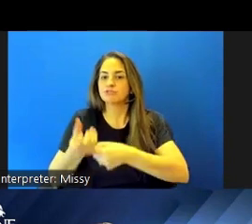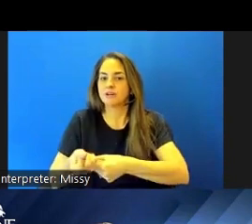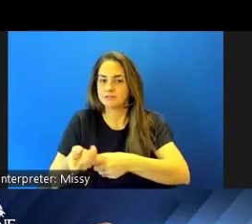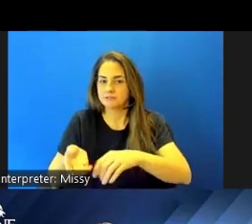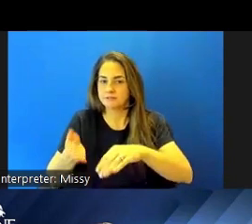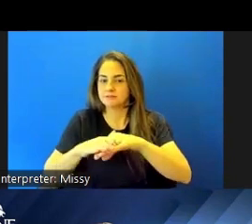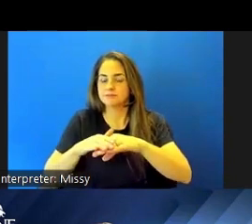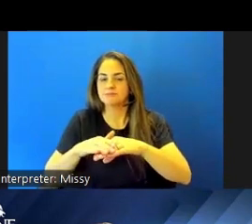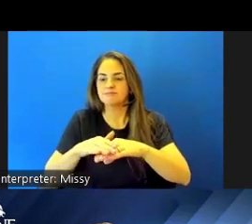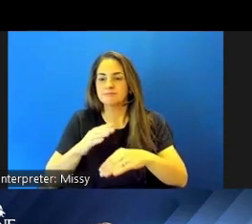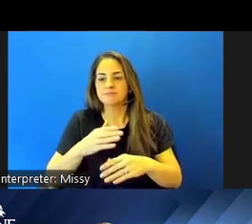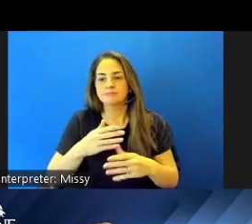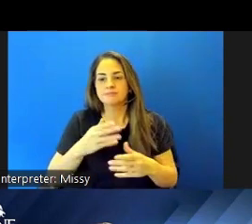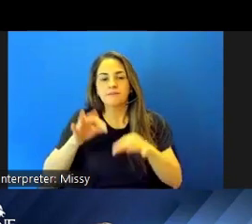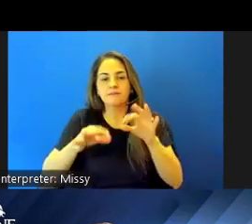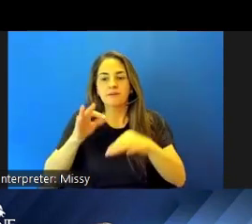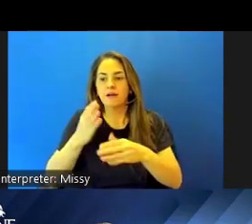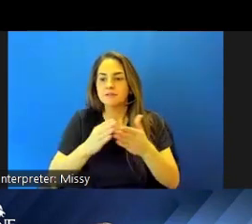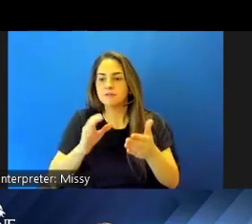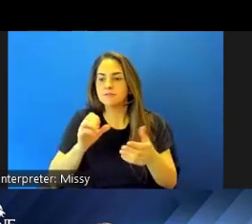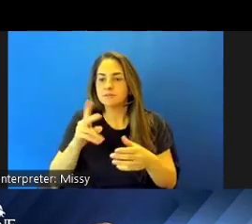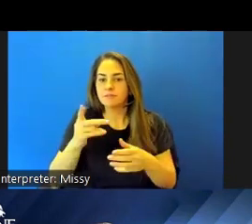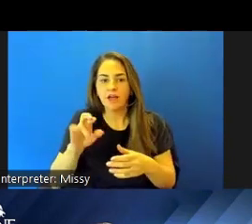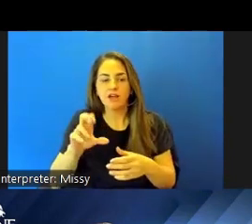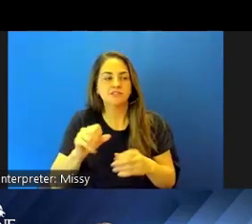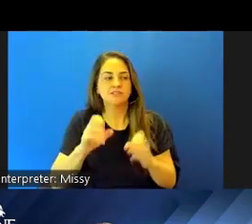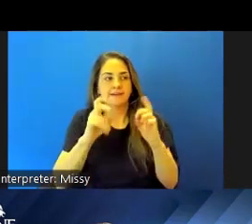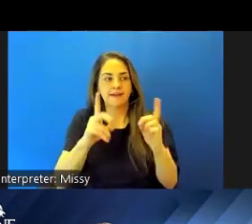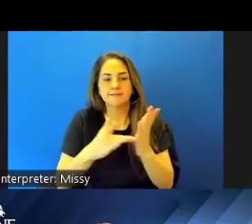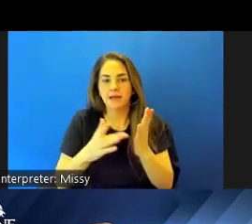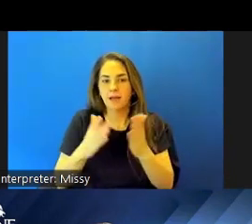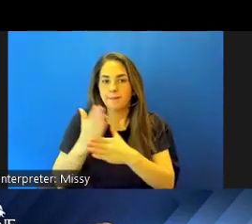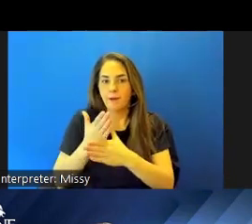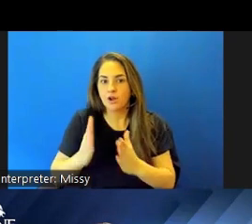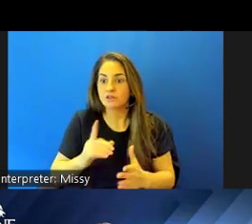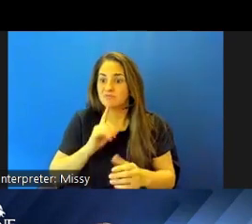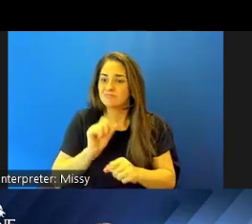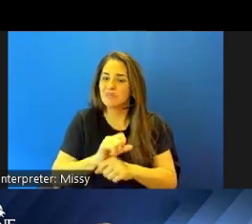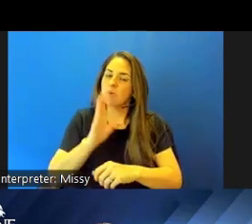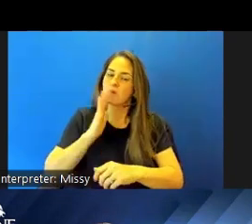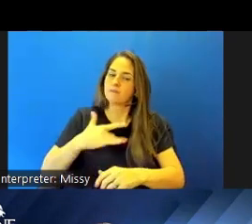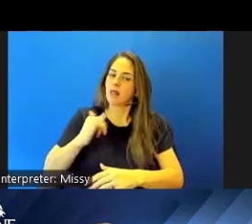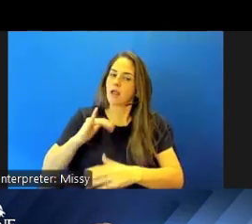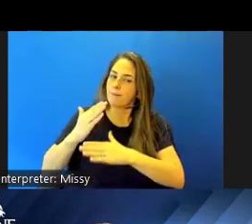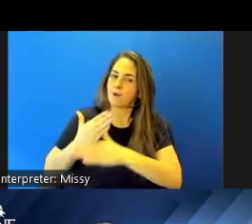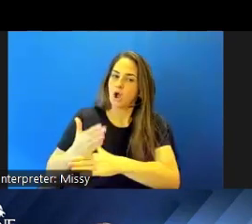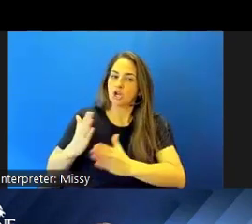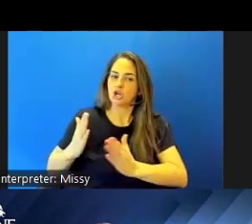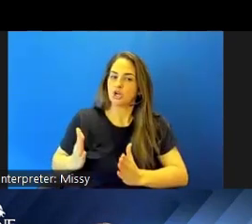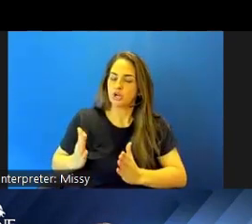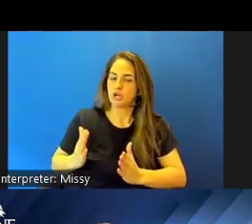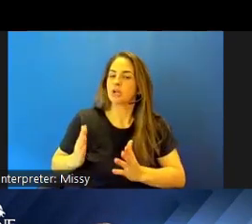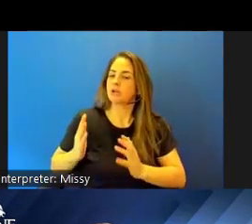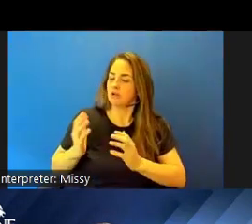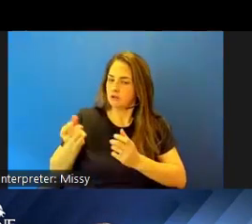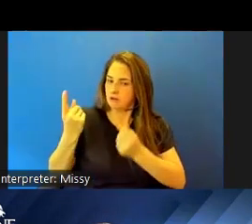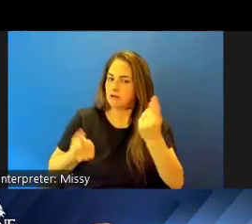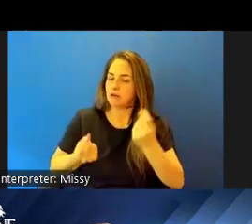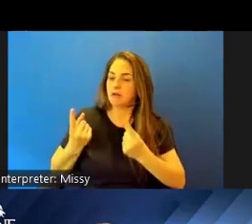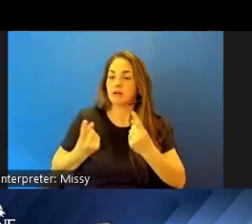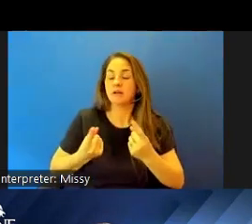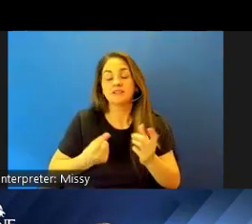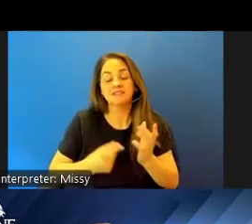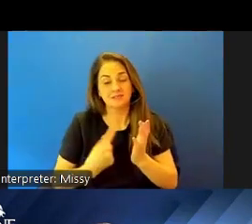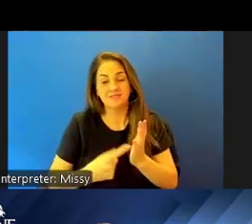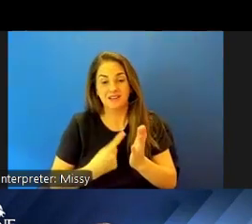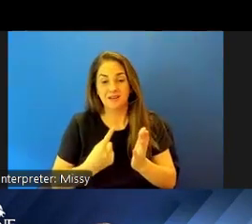finding those suppliers and those ed tech partners who will truly partner with you and help you understand it. There will be times where